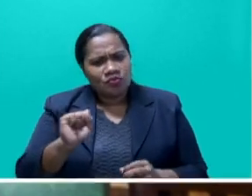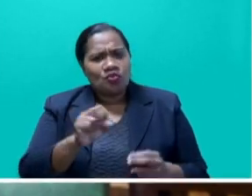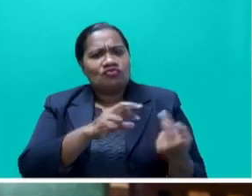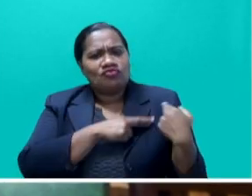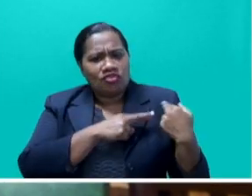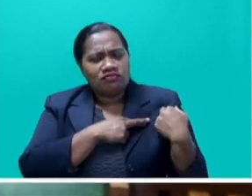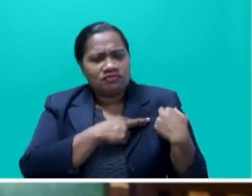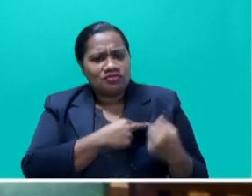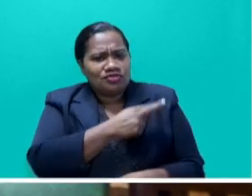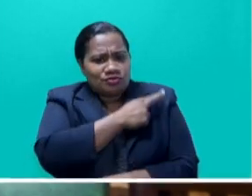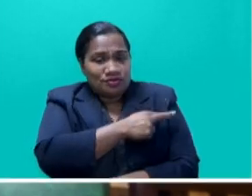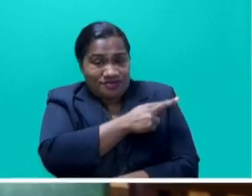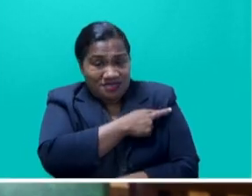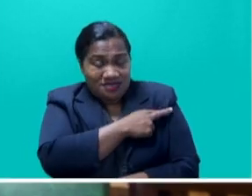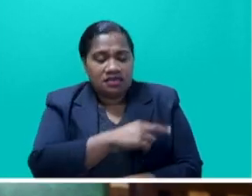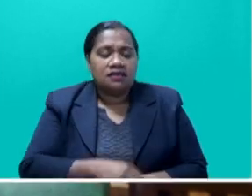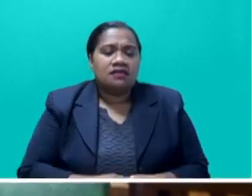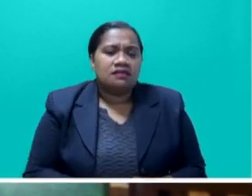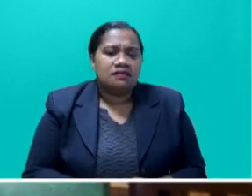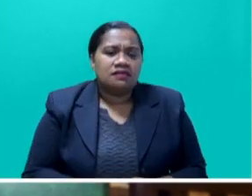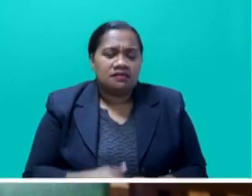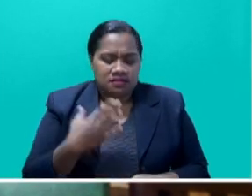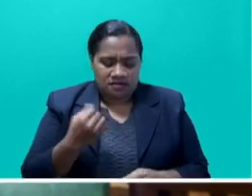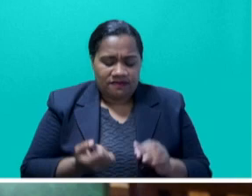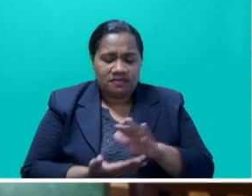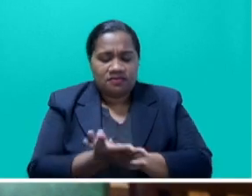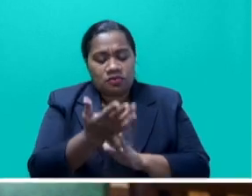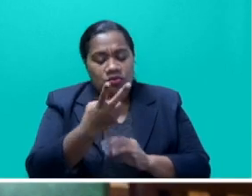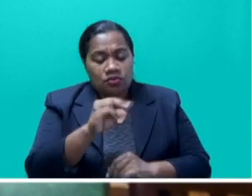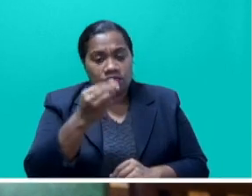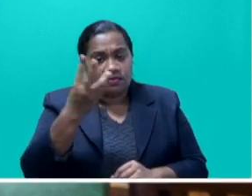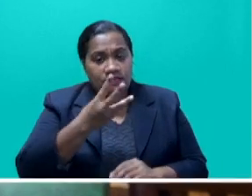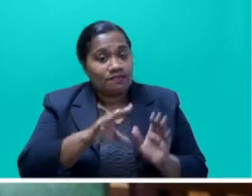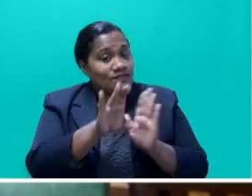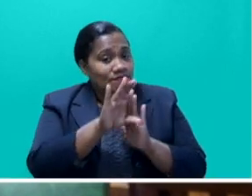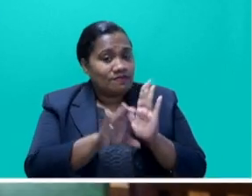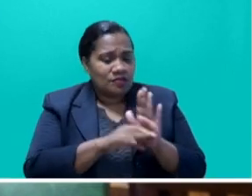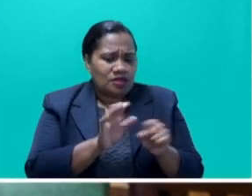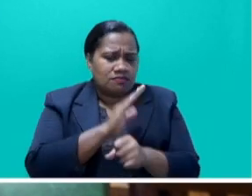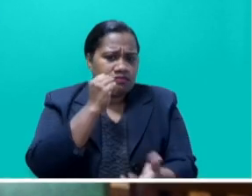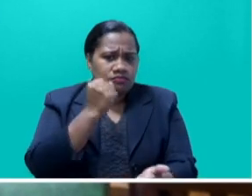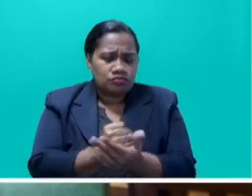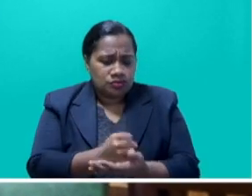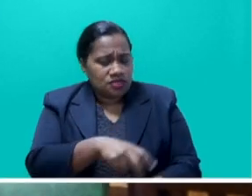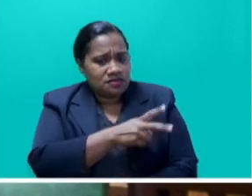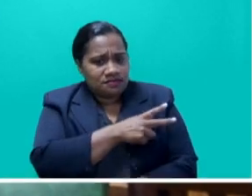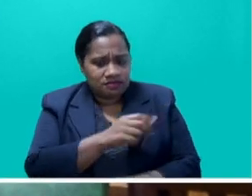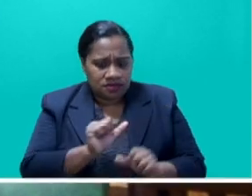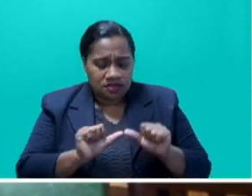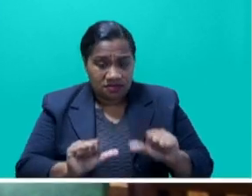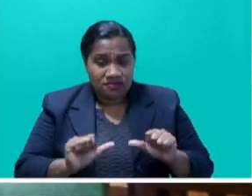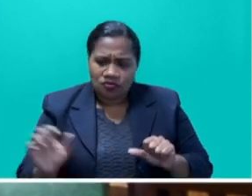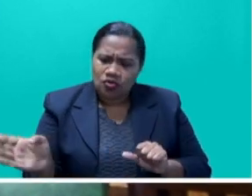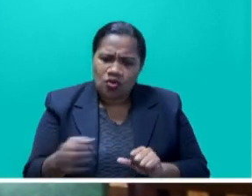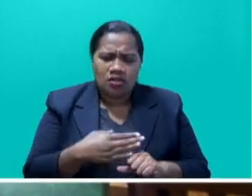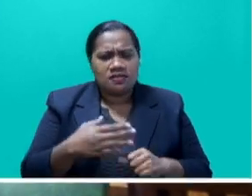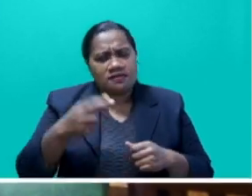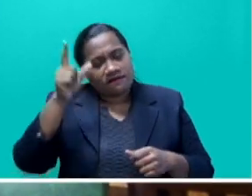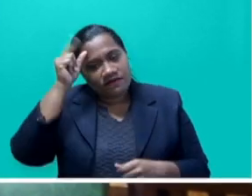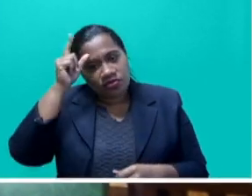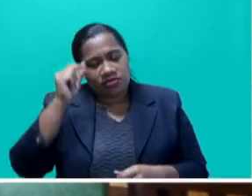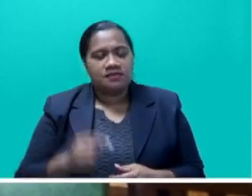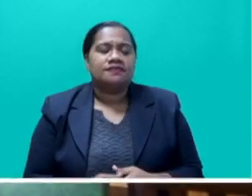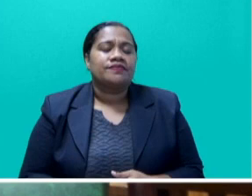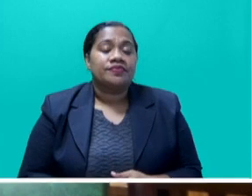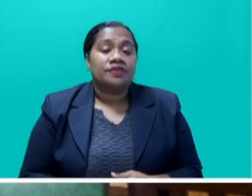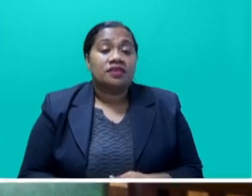as entrusted under the 2013 Constitution of ensuring the security, defence and well-being of all Fijians. On countless occasions, the